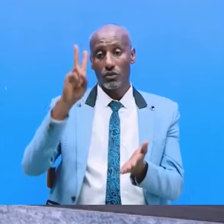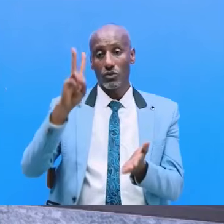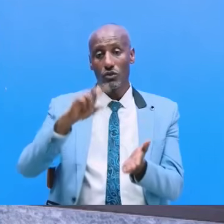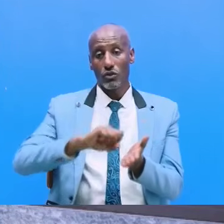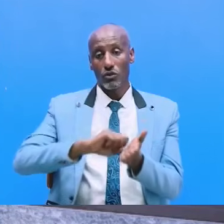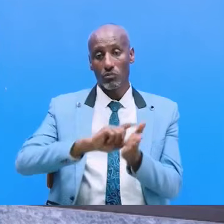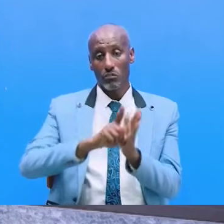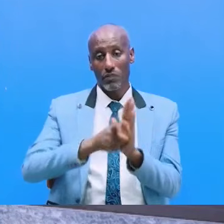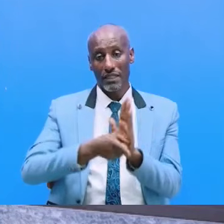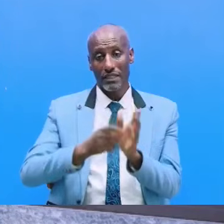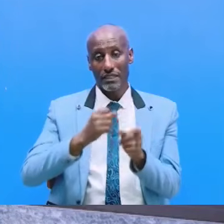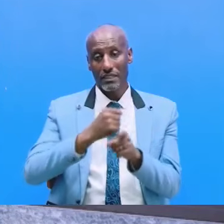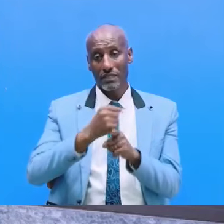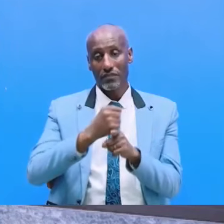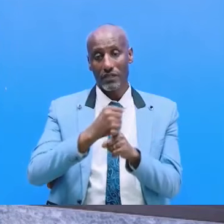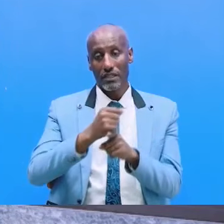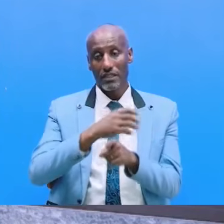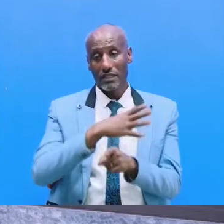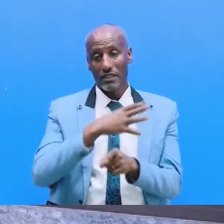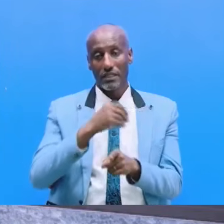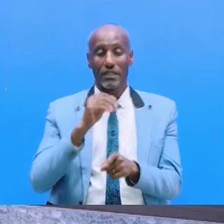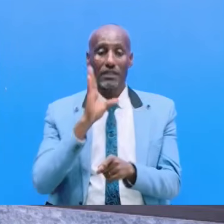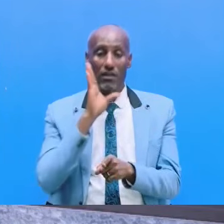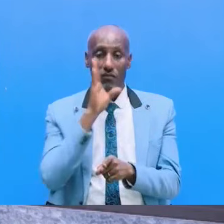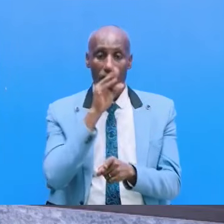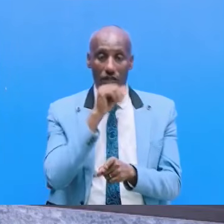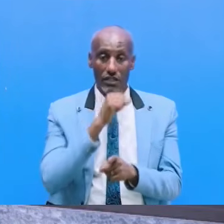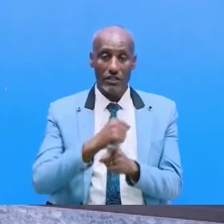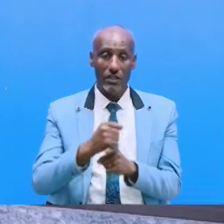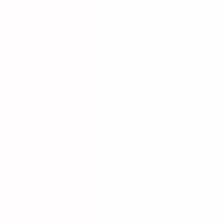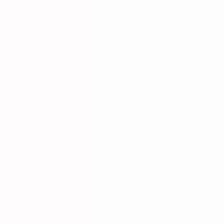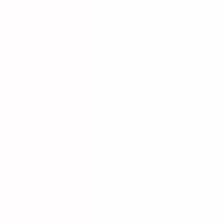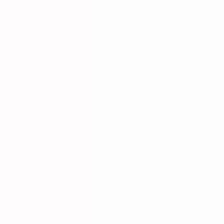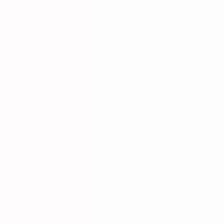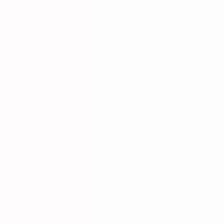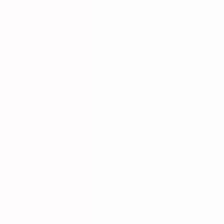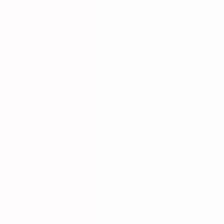finish your activity 2. I'll come back again.